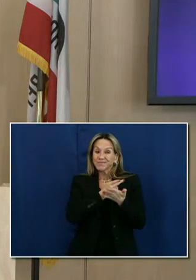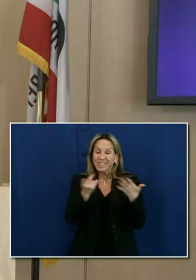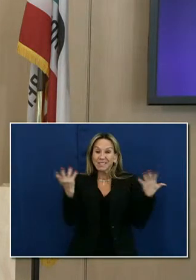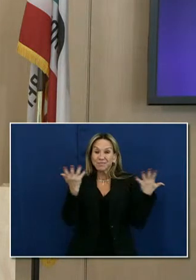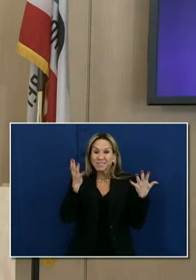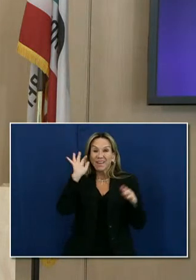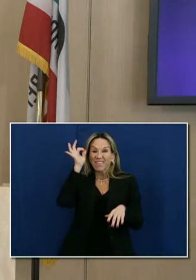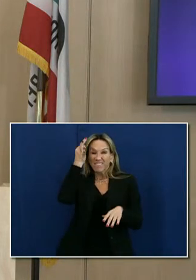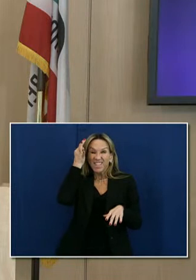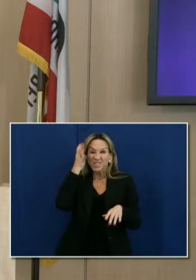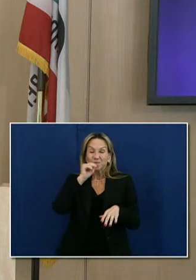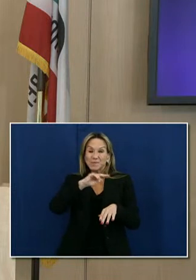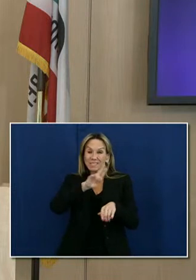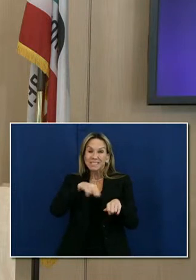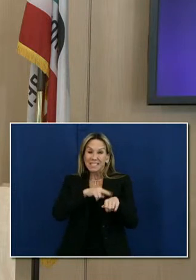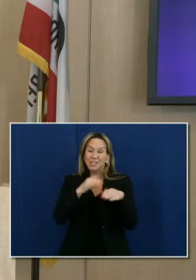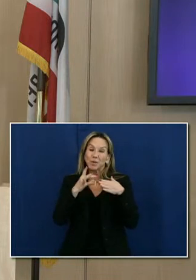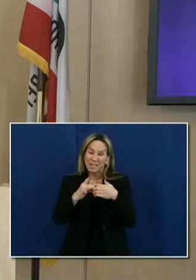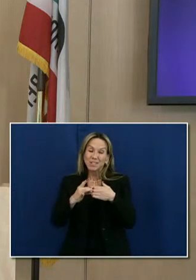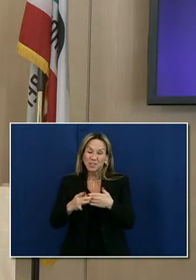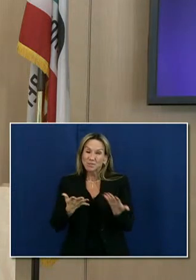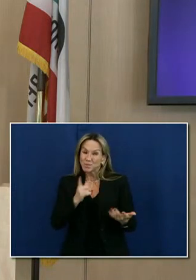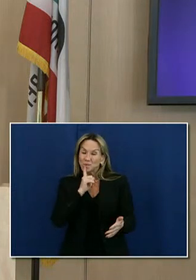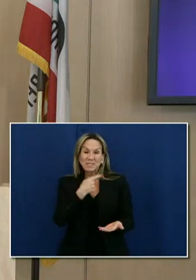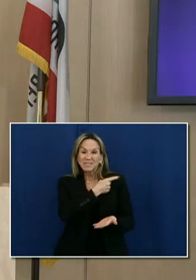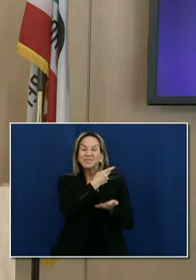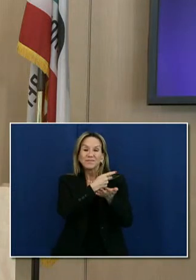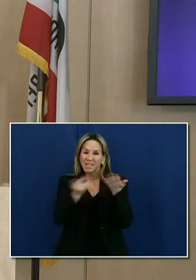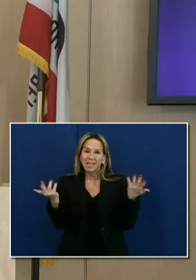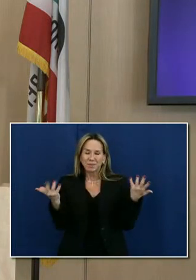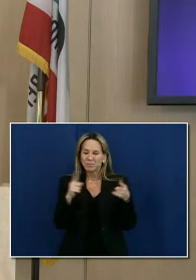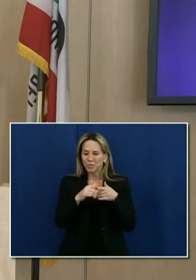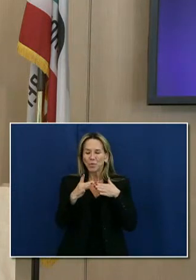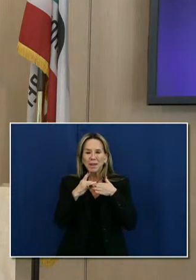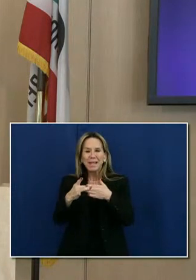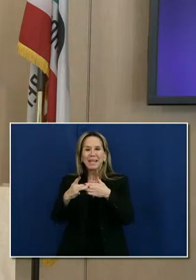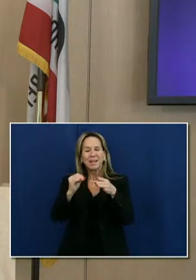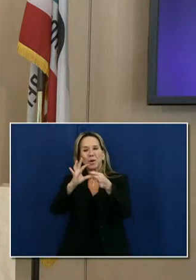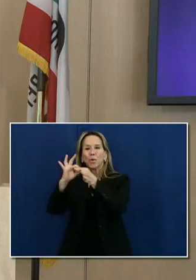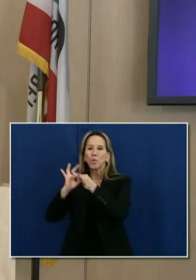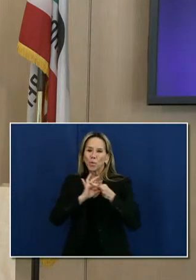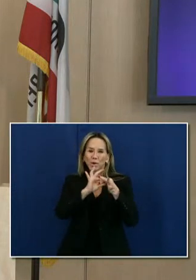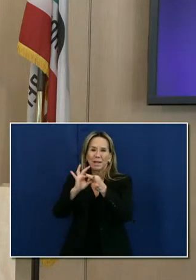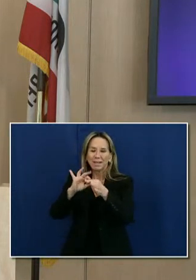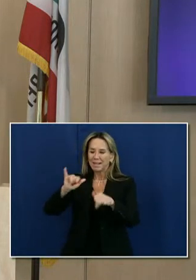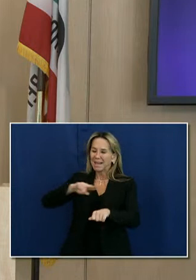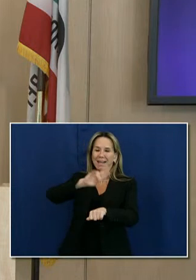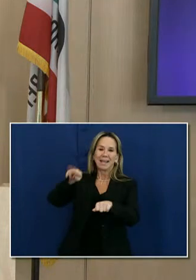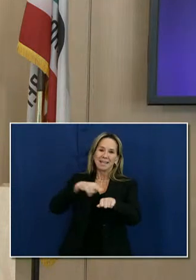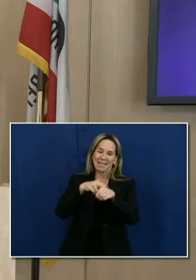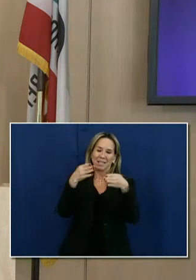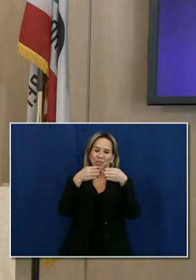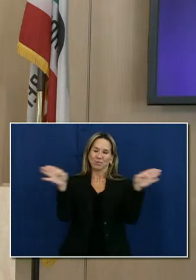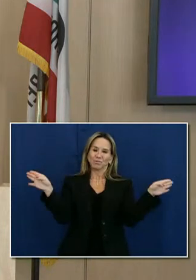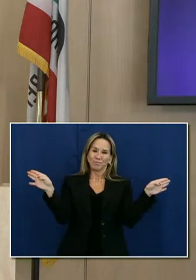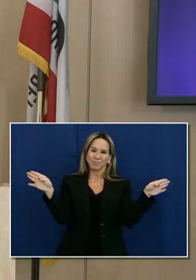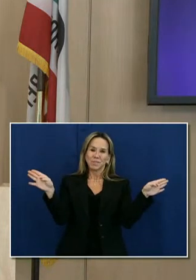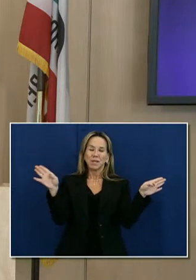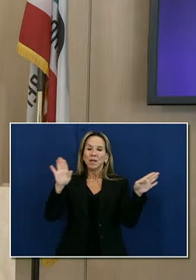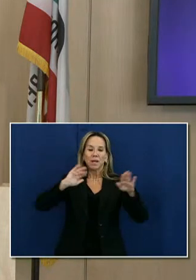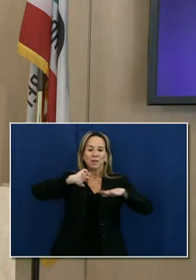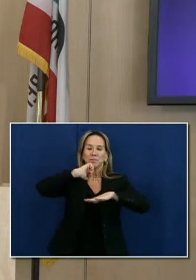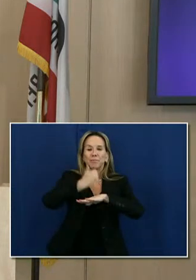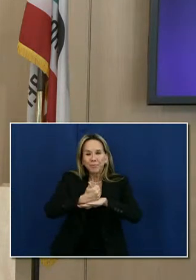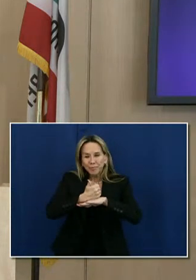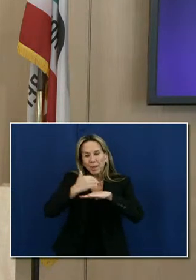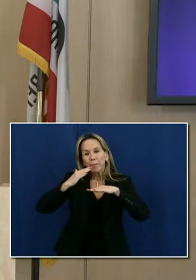issue and during this pandemic. The utter failure to lead and coordinate a national response, to set minimum standards, to